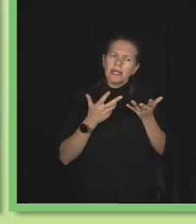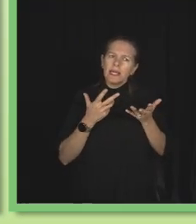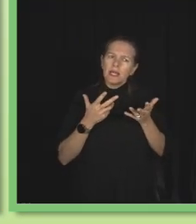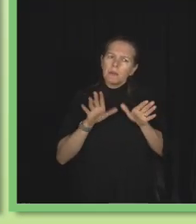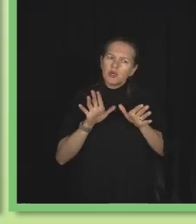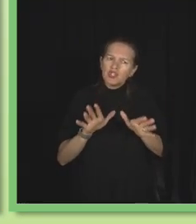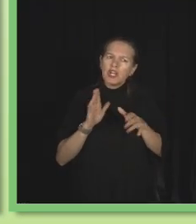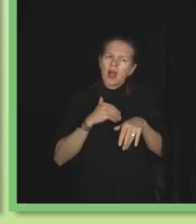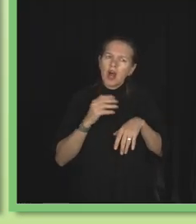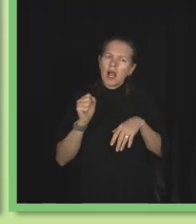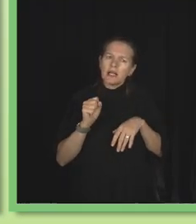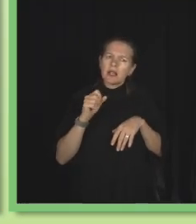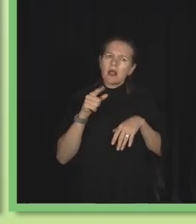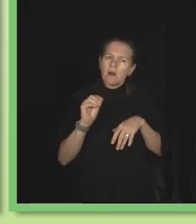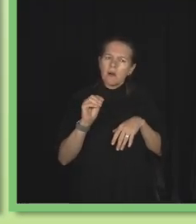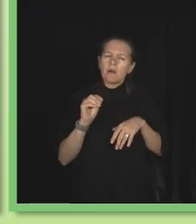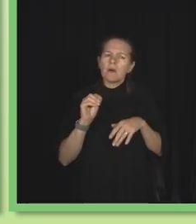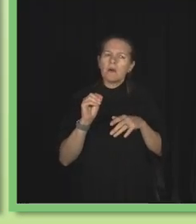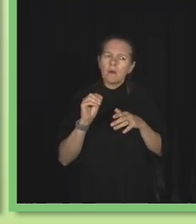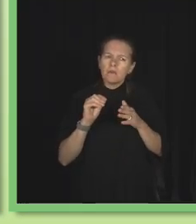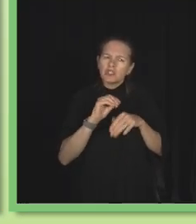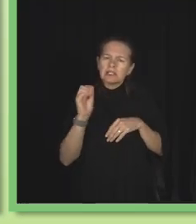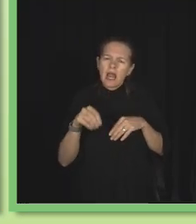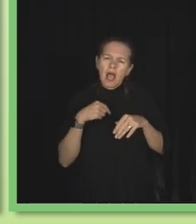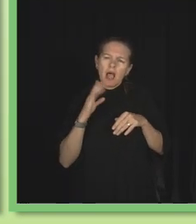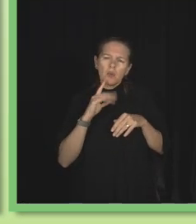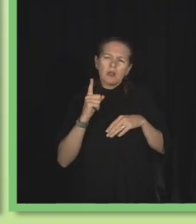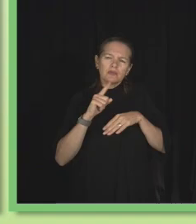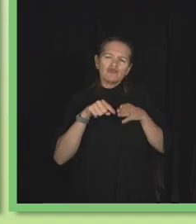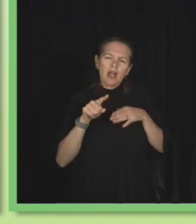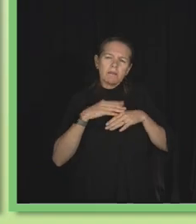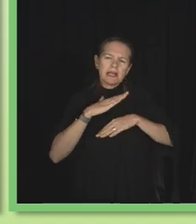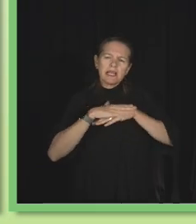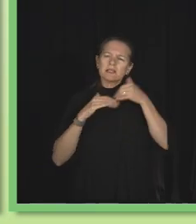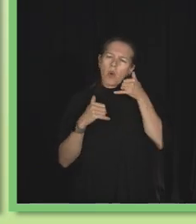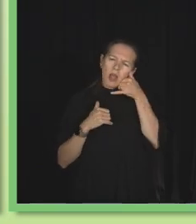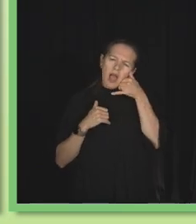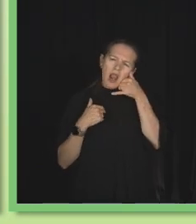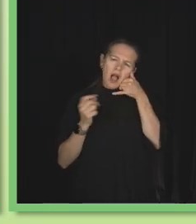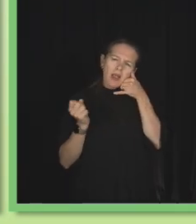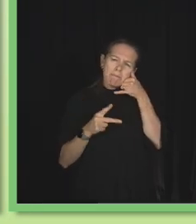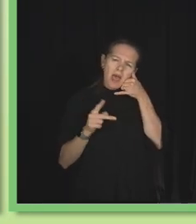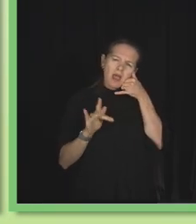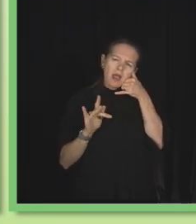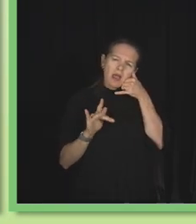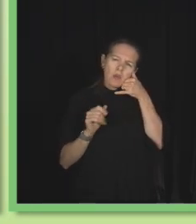SLO percentiles. I'm just getting to my desk to check. Let me get back to you.